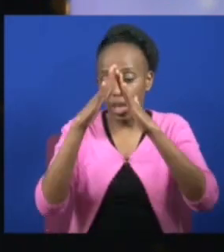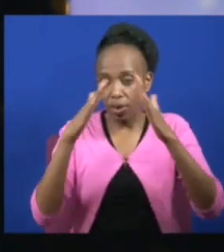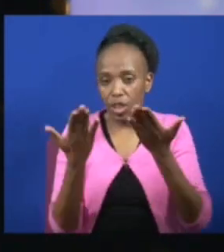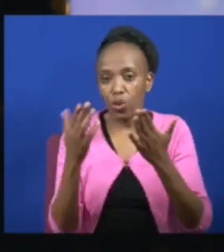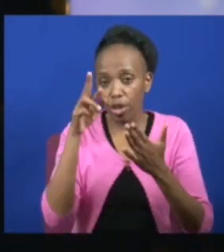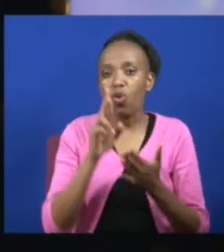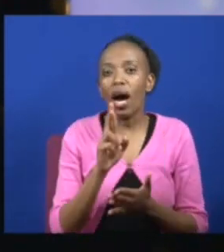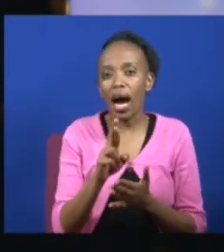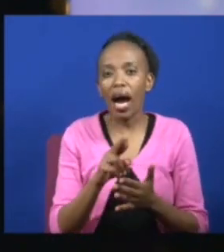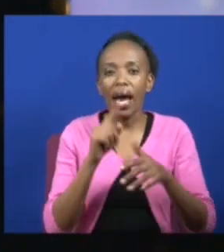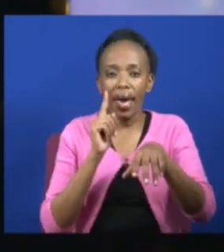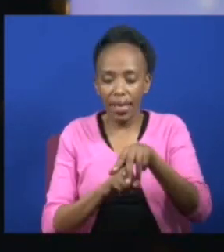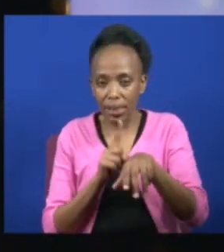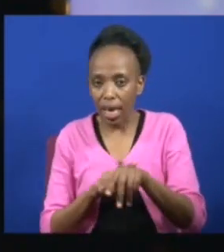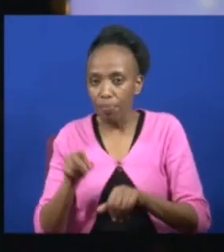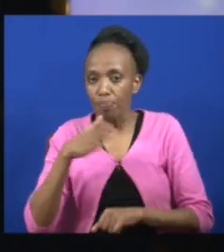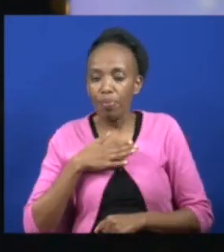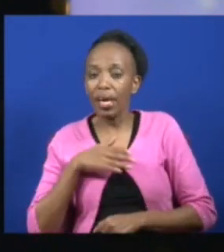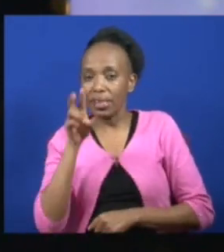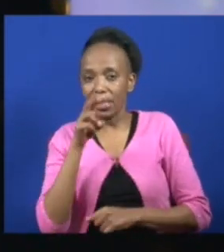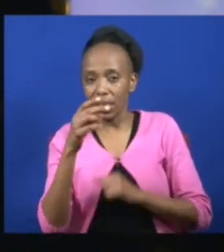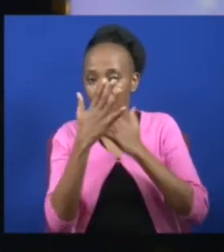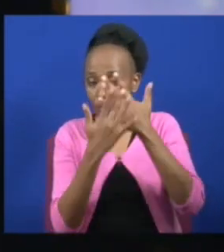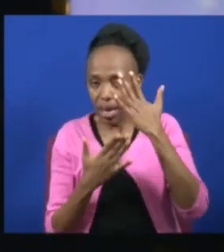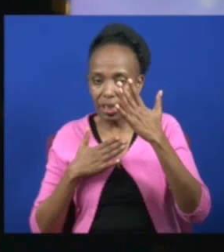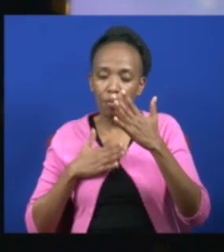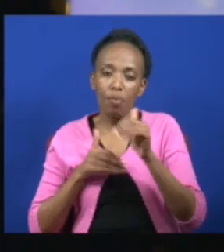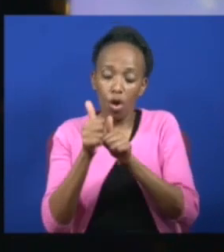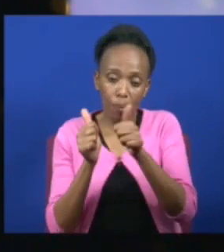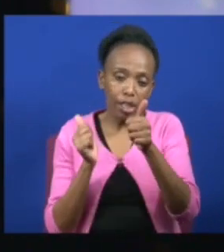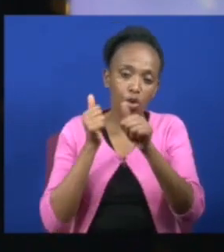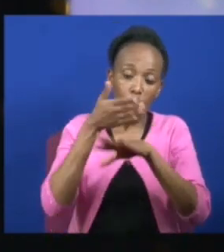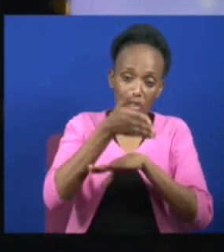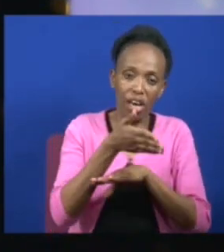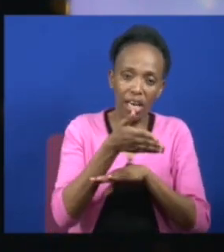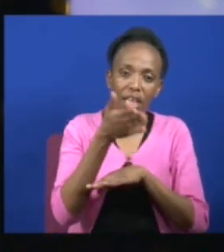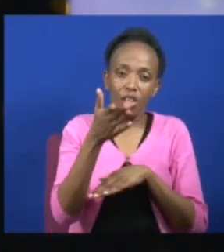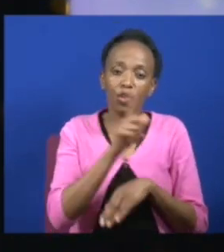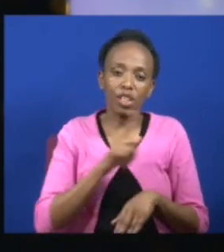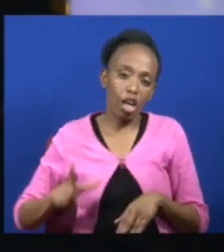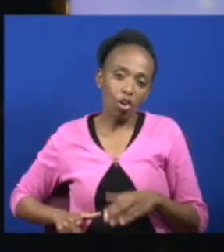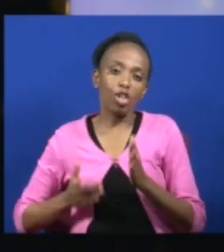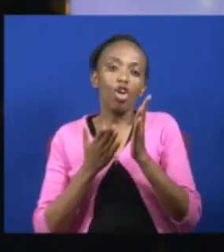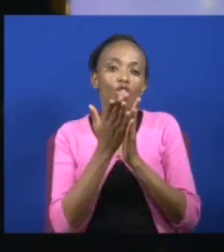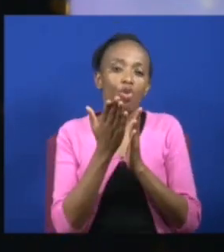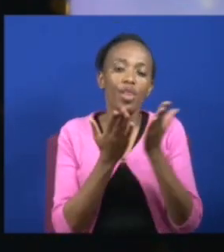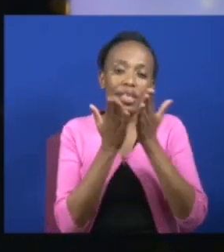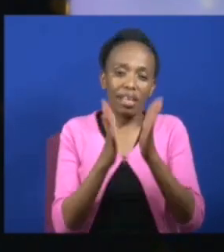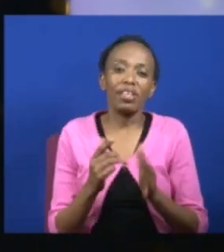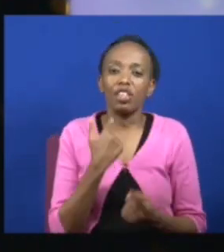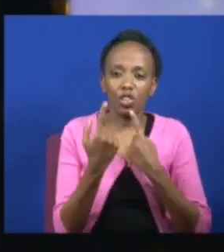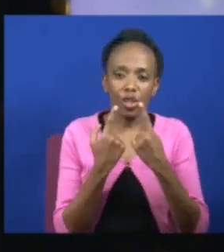are. And when I see the blood, I will pass over you. This was the Lord through his servant